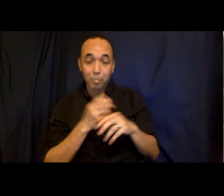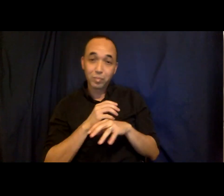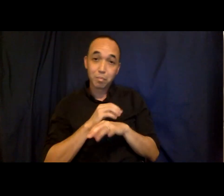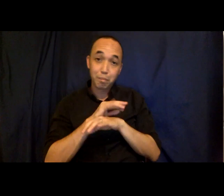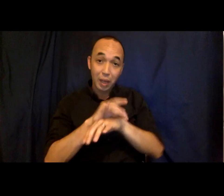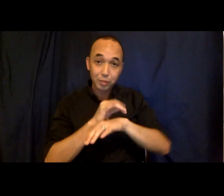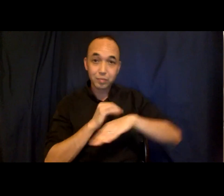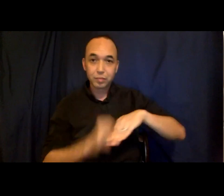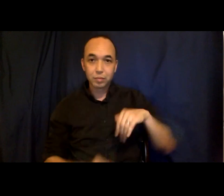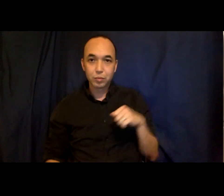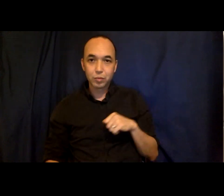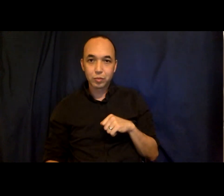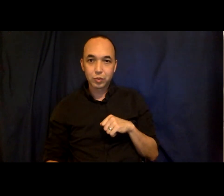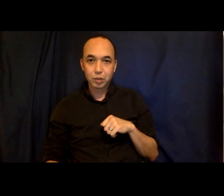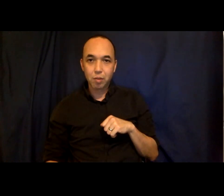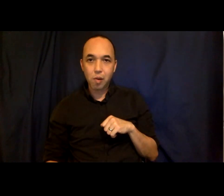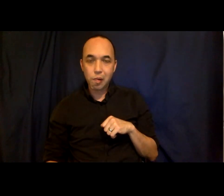Oh man, I'm going for a world record here.